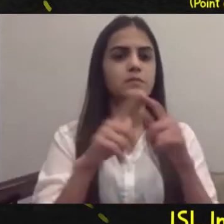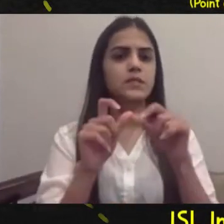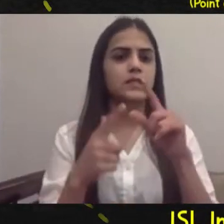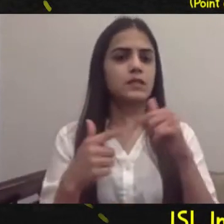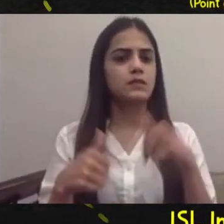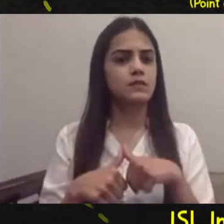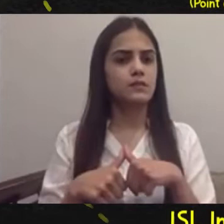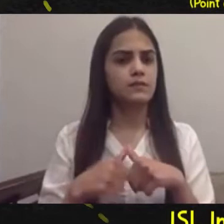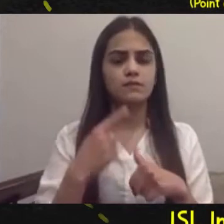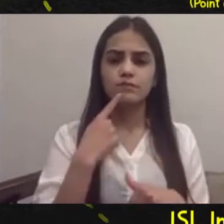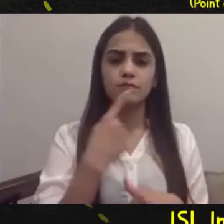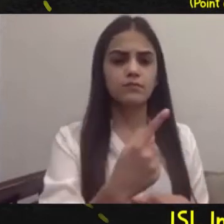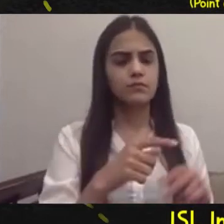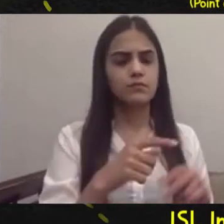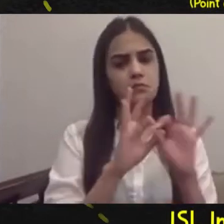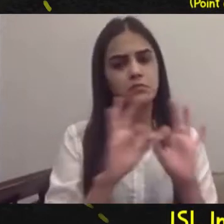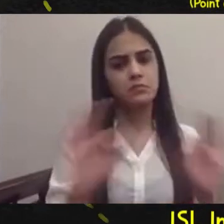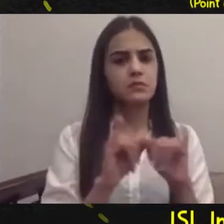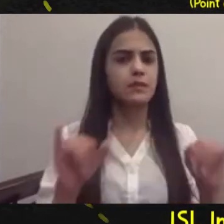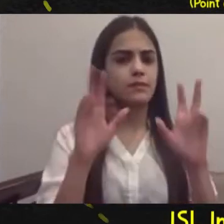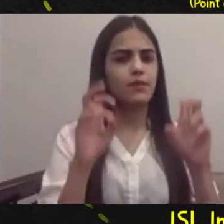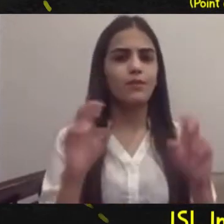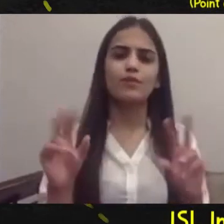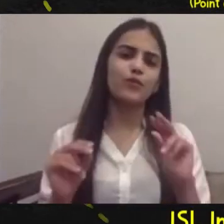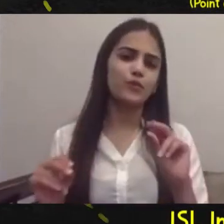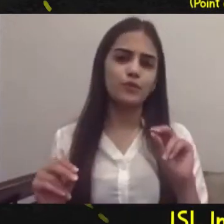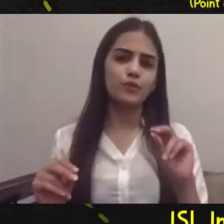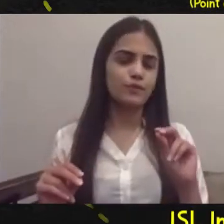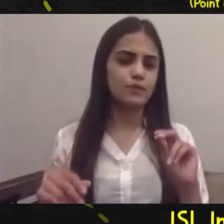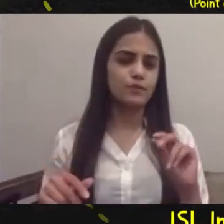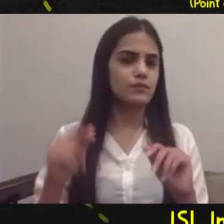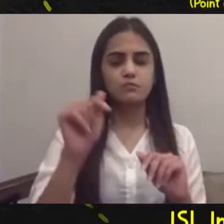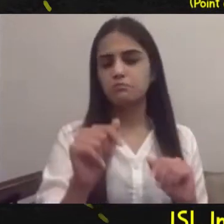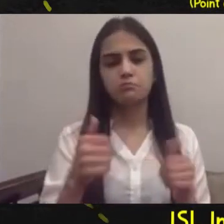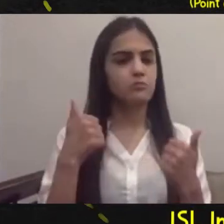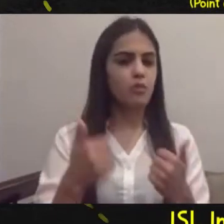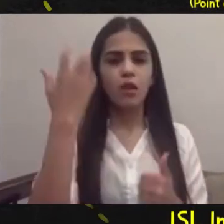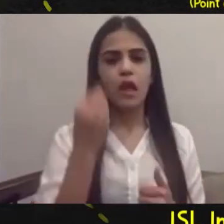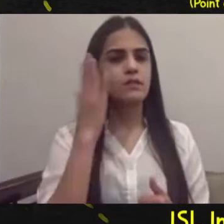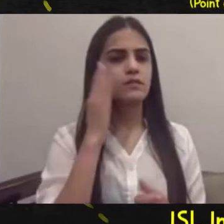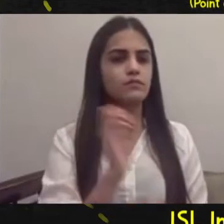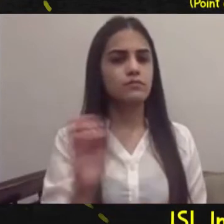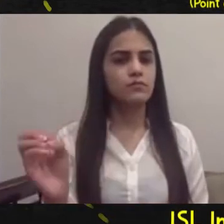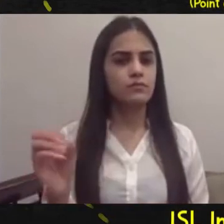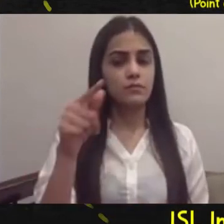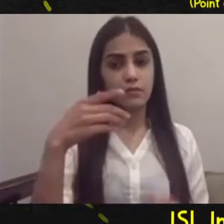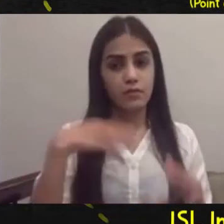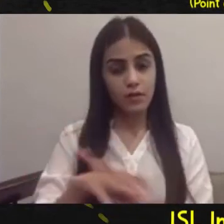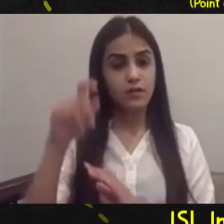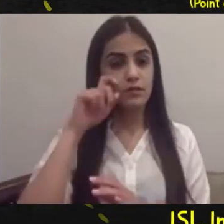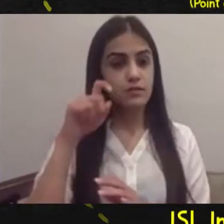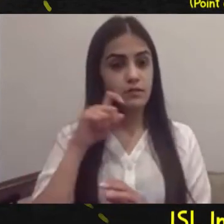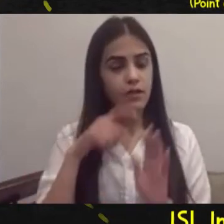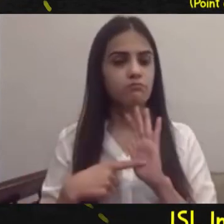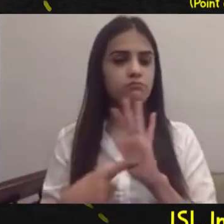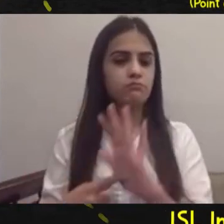you the exact opposite. No, you didn't have a good night's sleep. Your performance in bed didn't measure up to